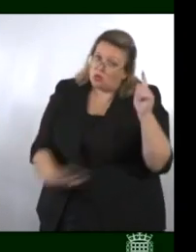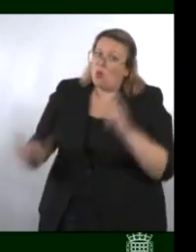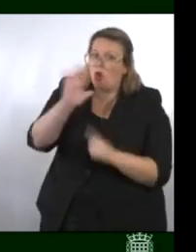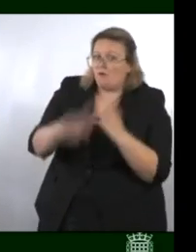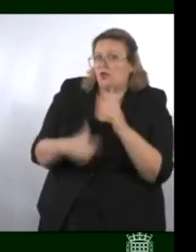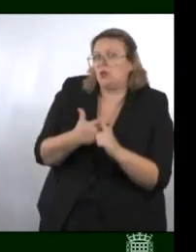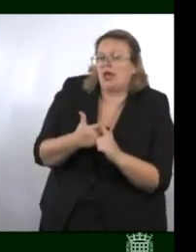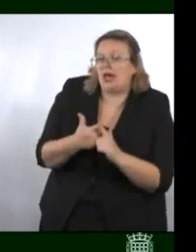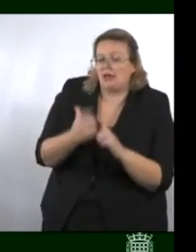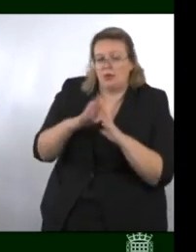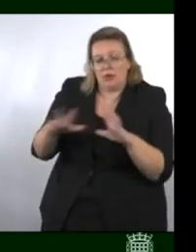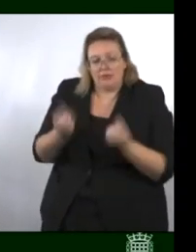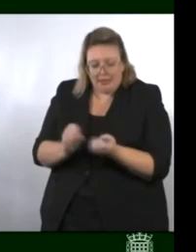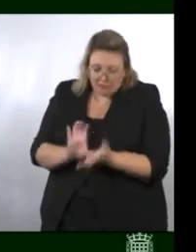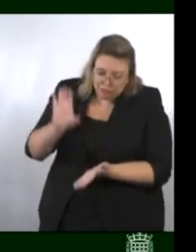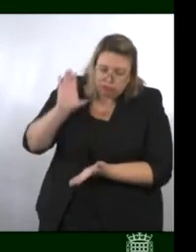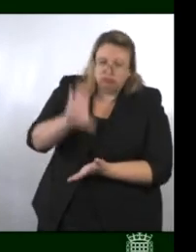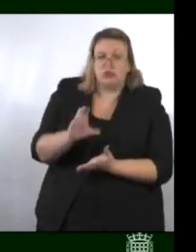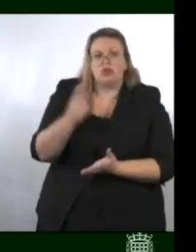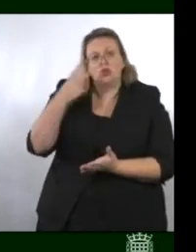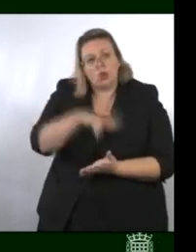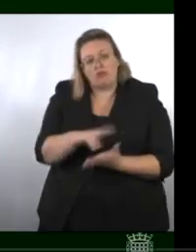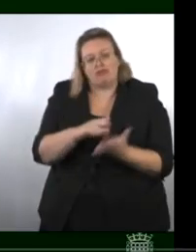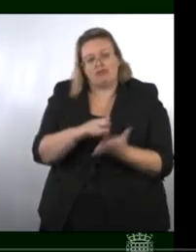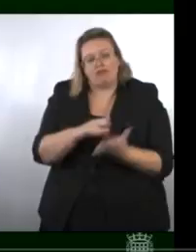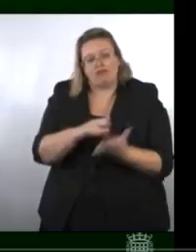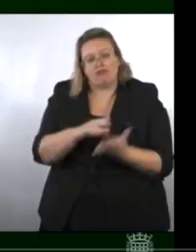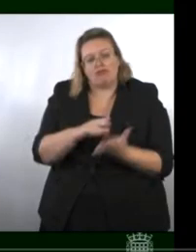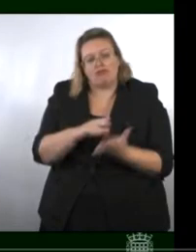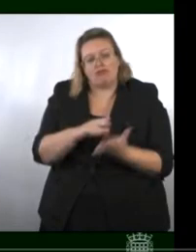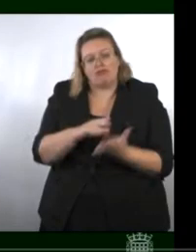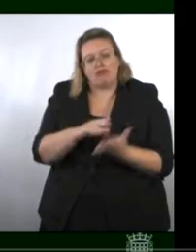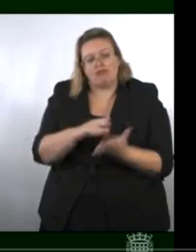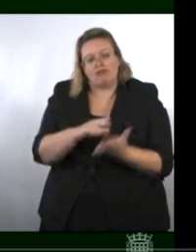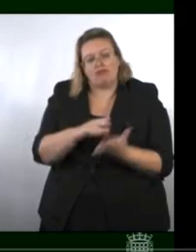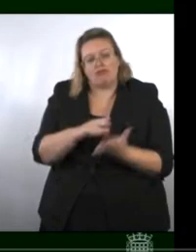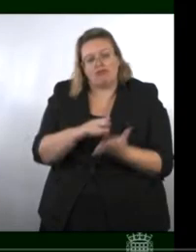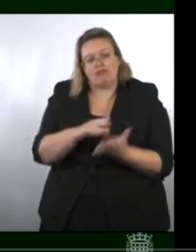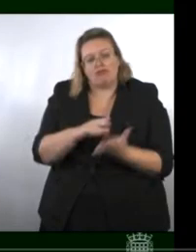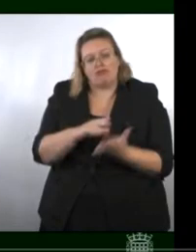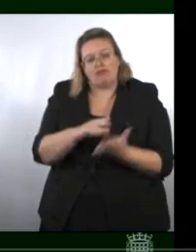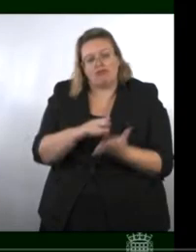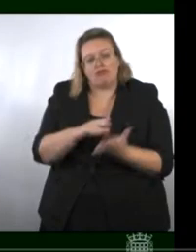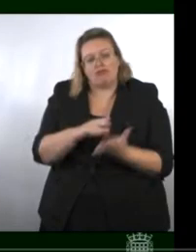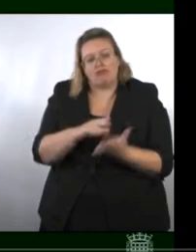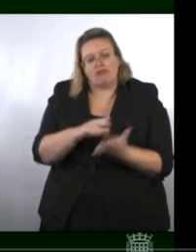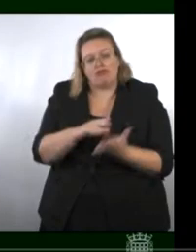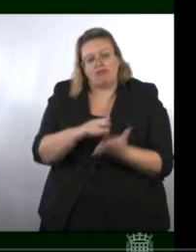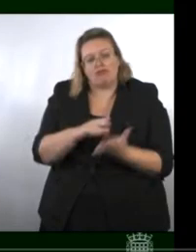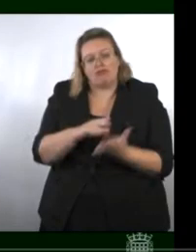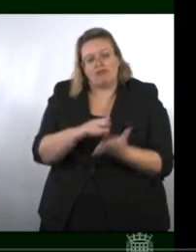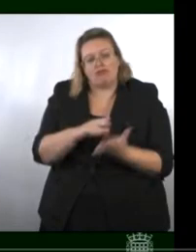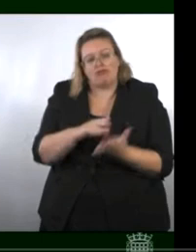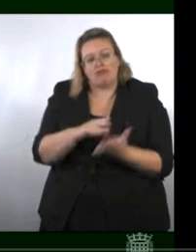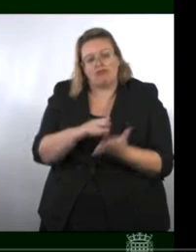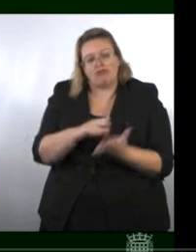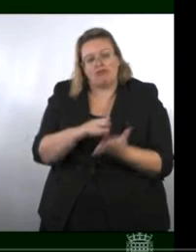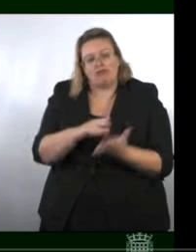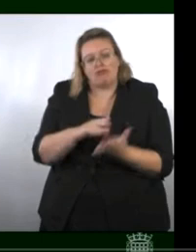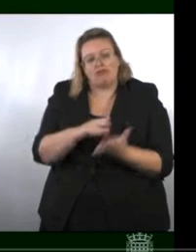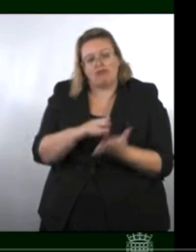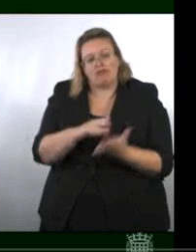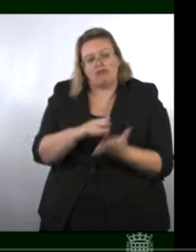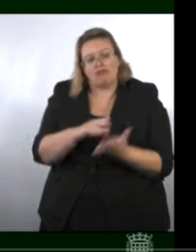£200 billion in support for jobs and livelihoods across... Okay, but once again, he's just rattling off numbers that